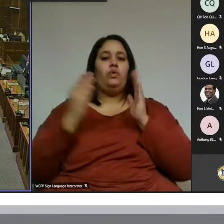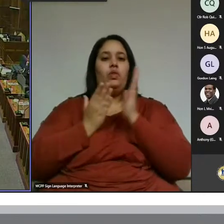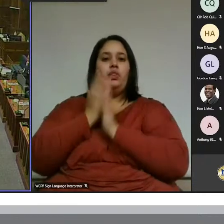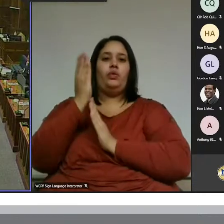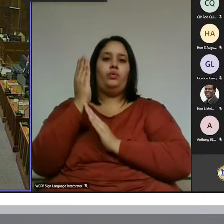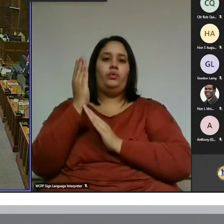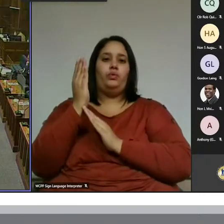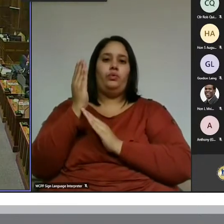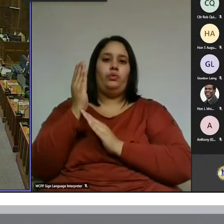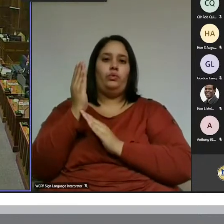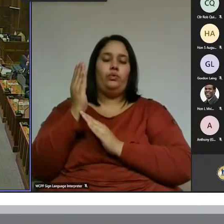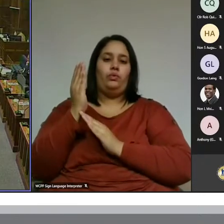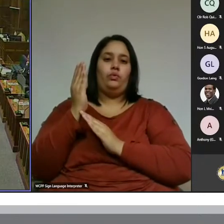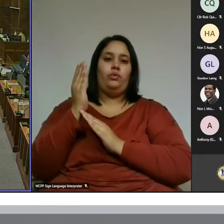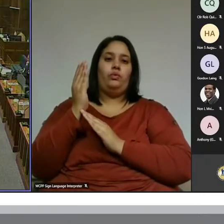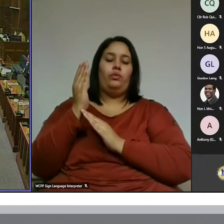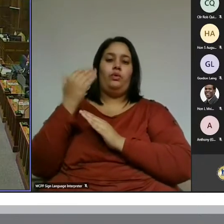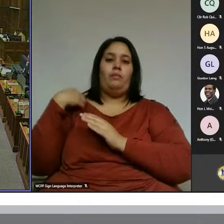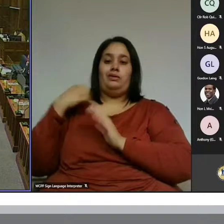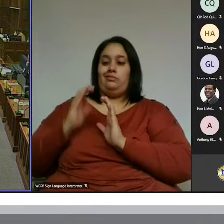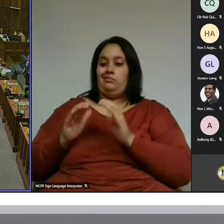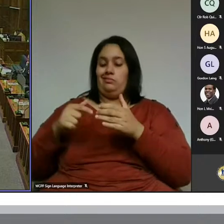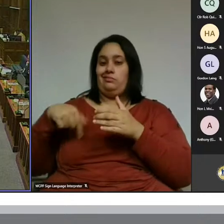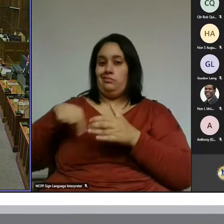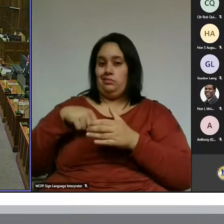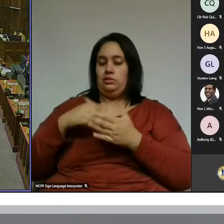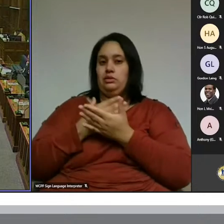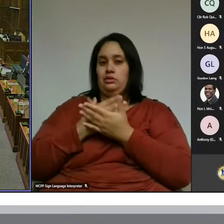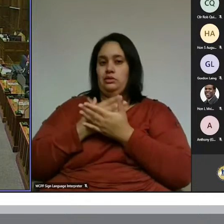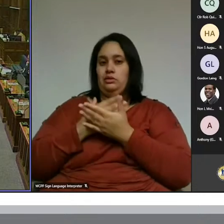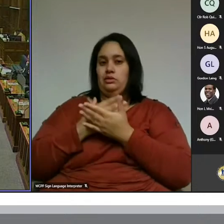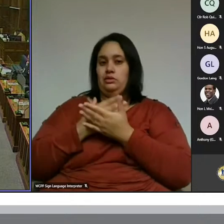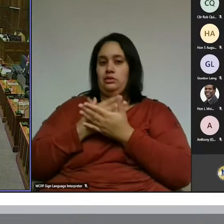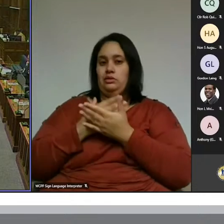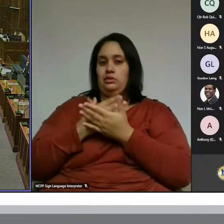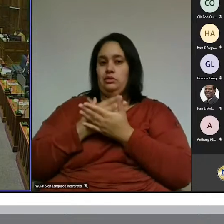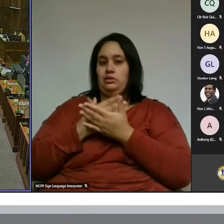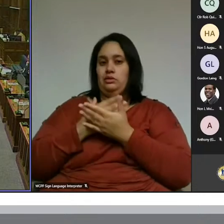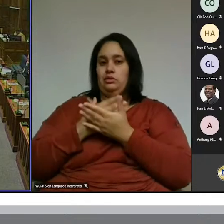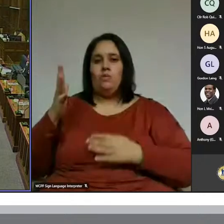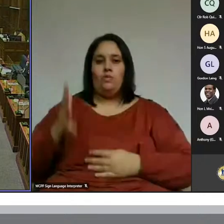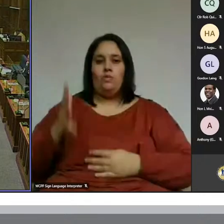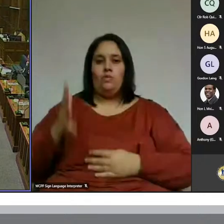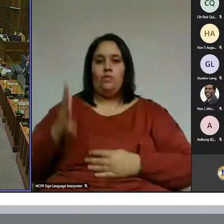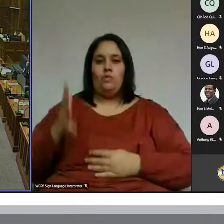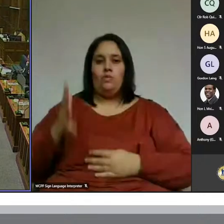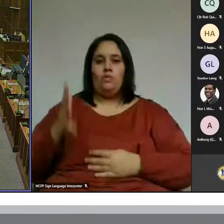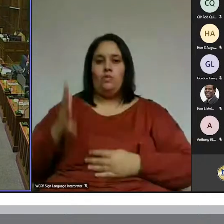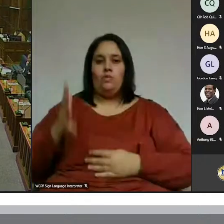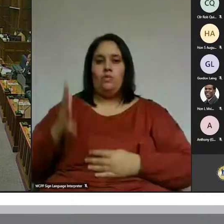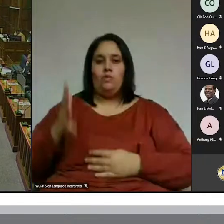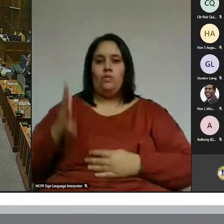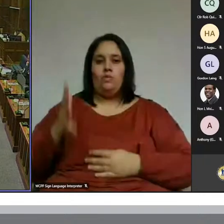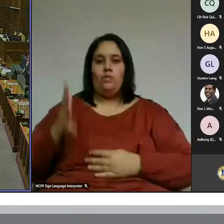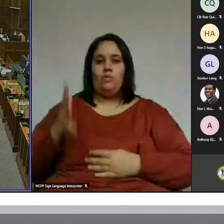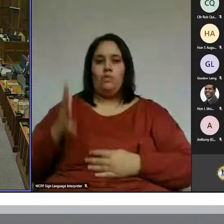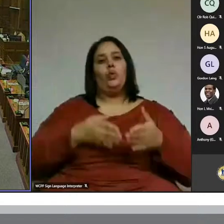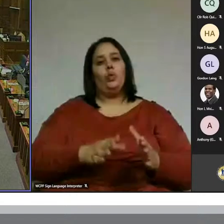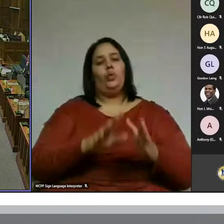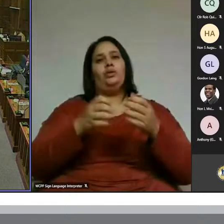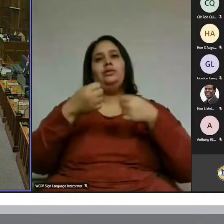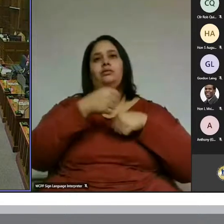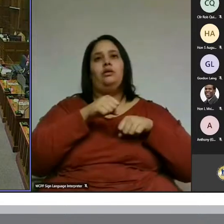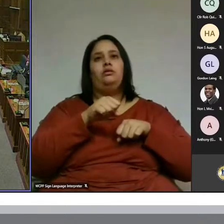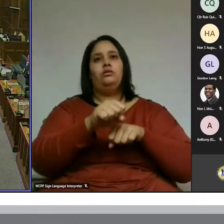the strategy, and there are components that are being delivered, amongst them being the freight route strategy. And of